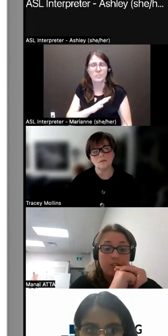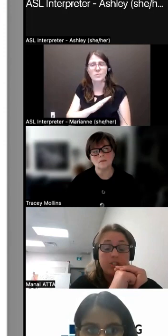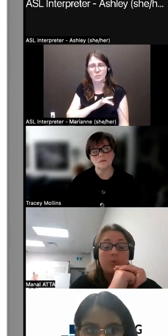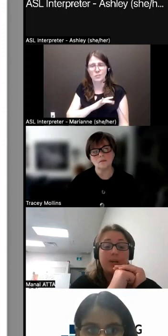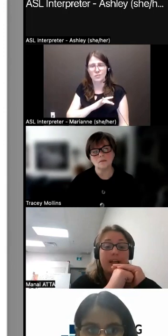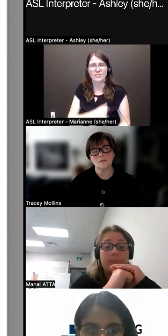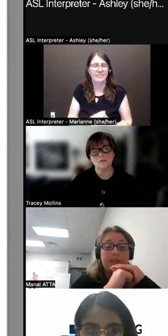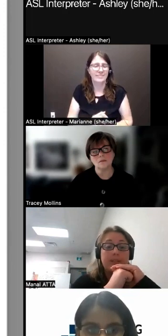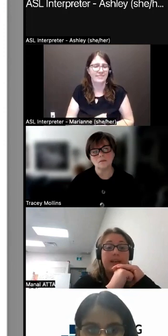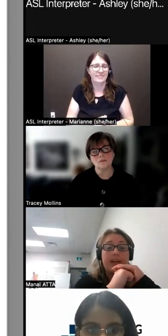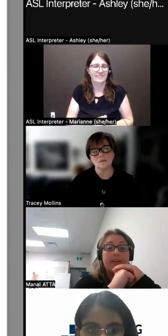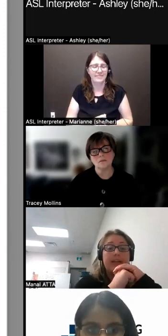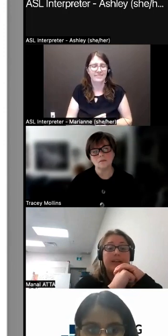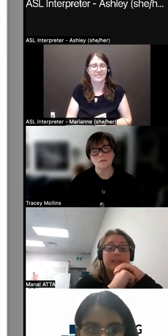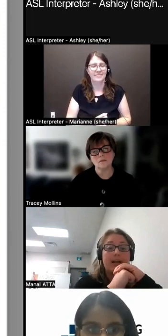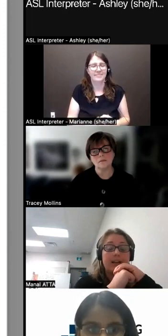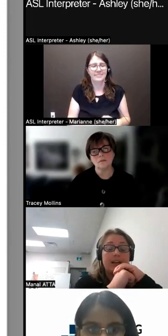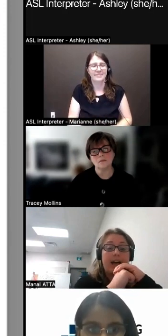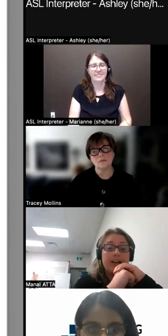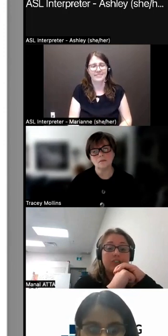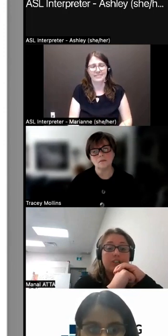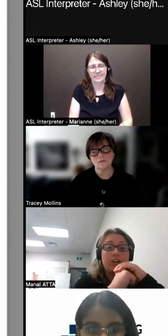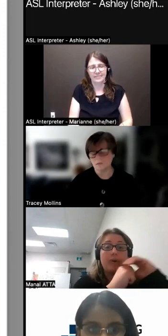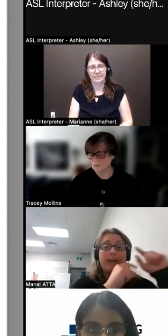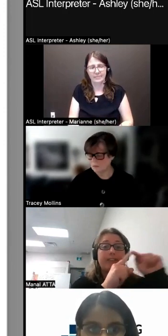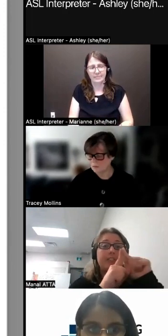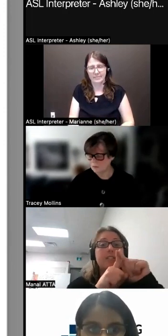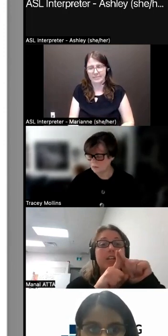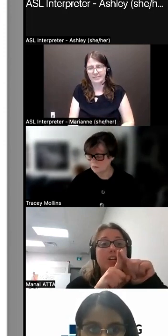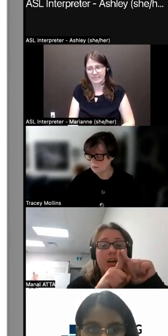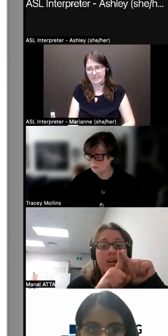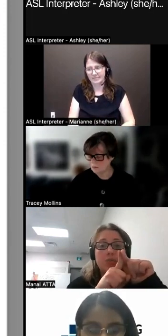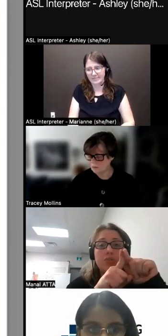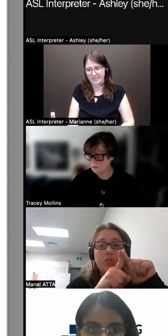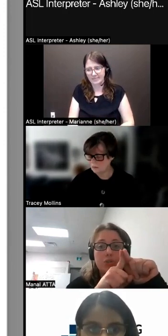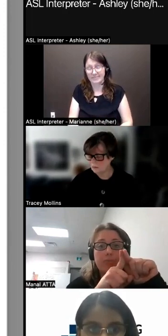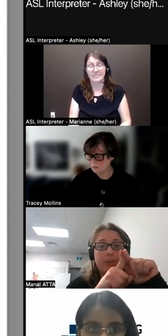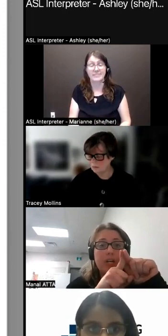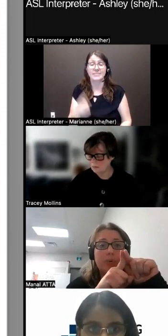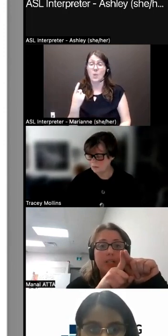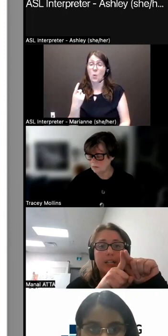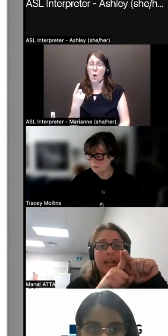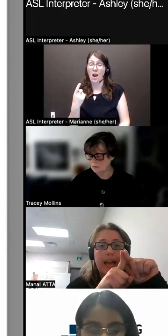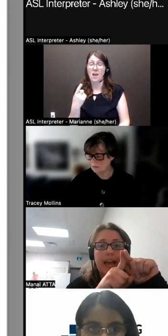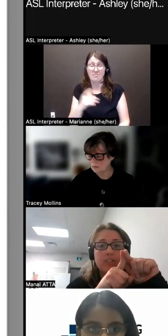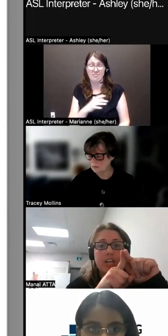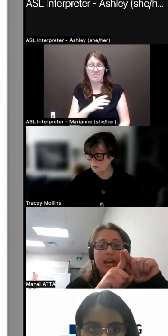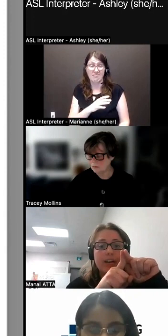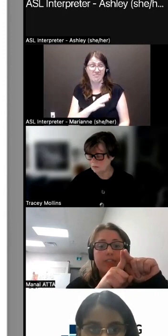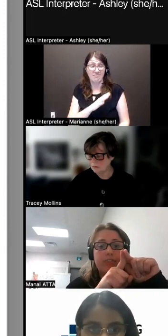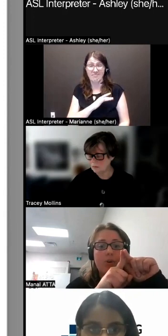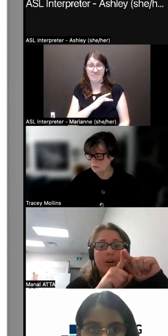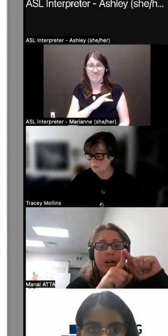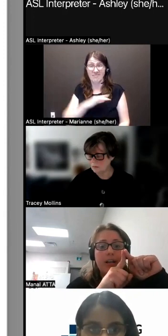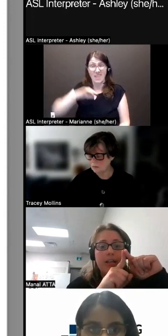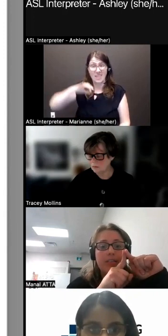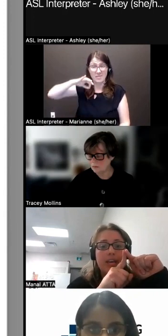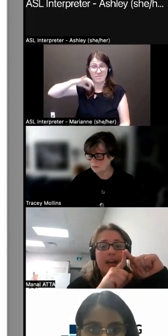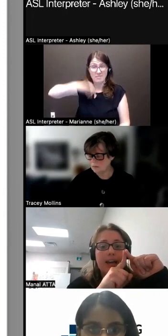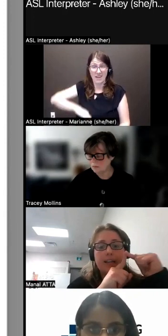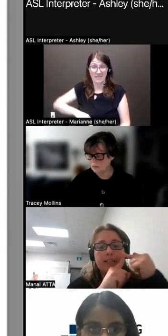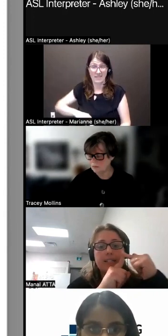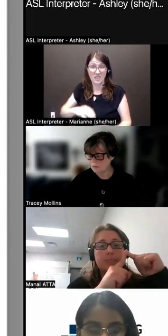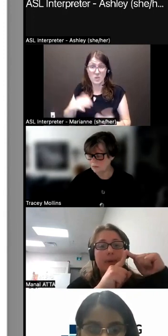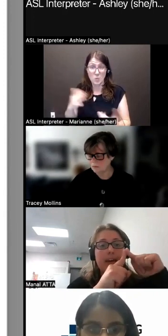So also what helped us there is actually going and visiting YouTube frequently and check for